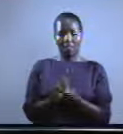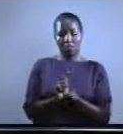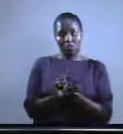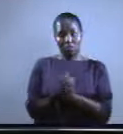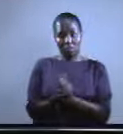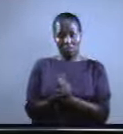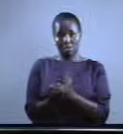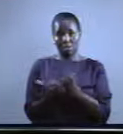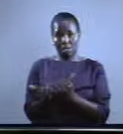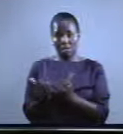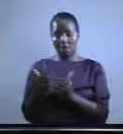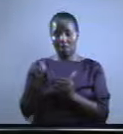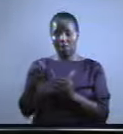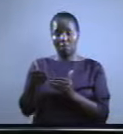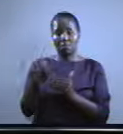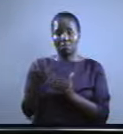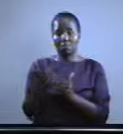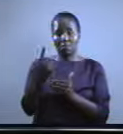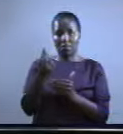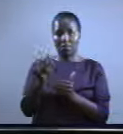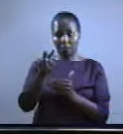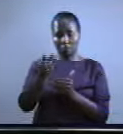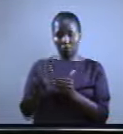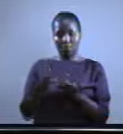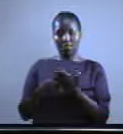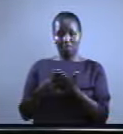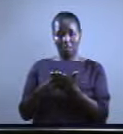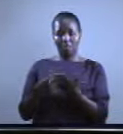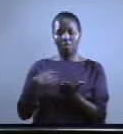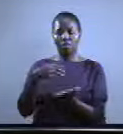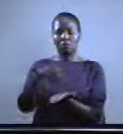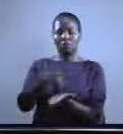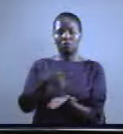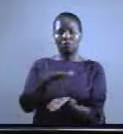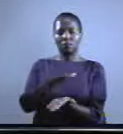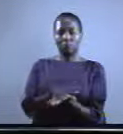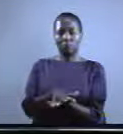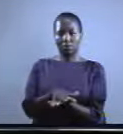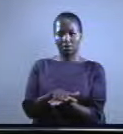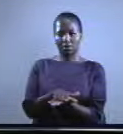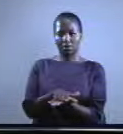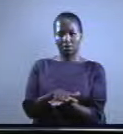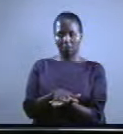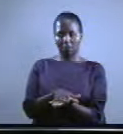be put at the end of the first reading debate on the bill.